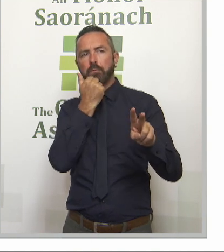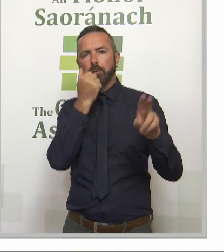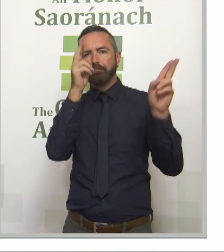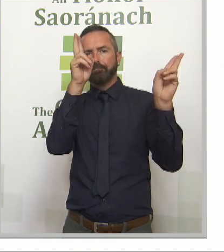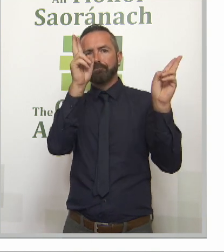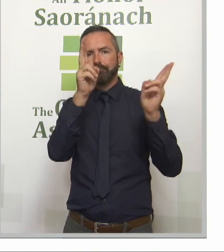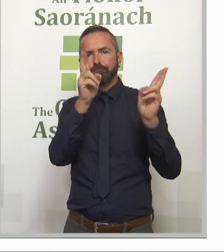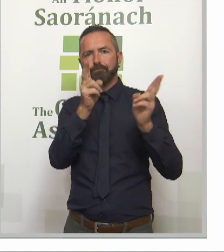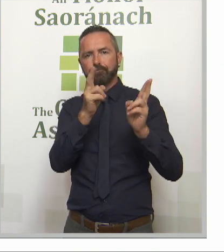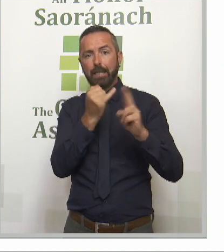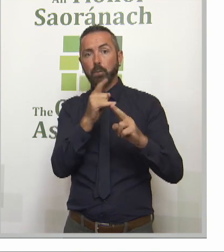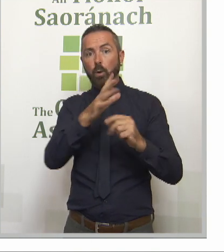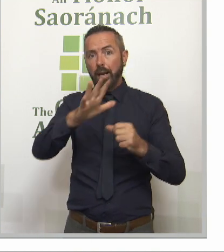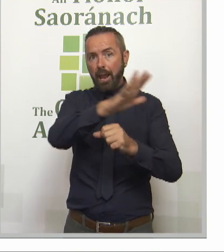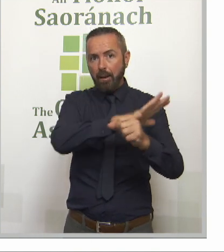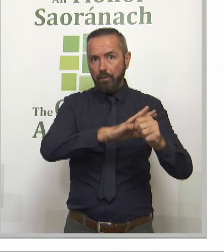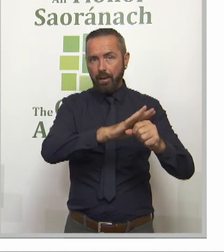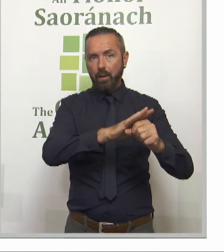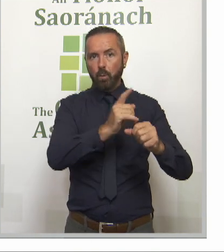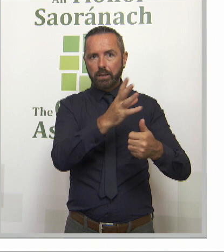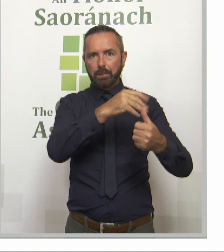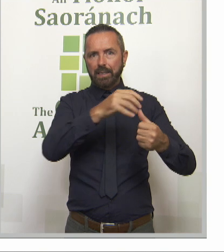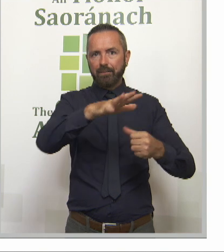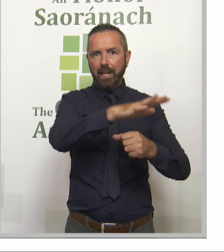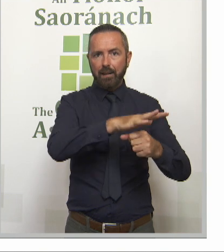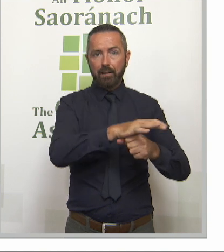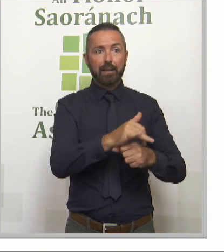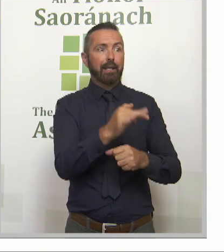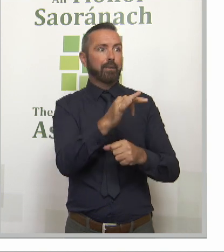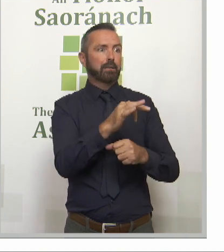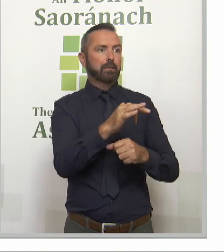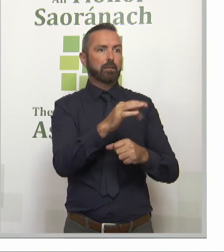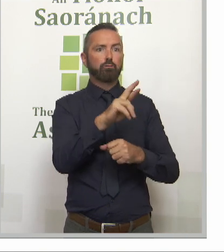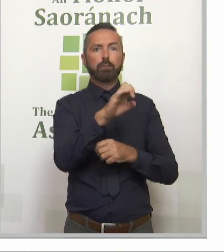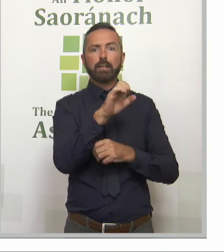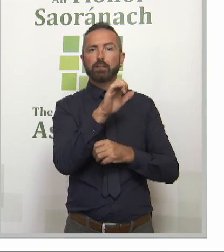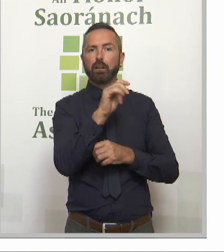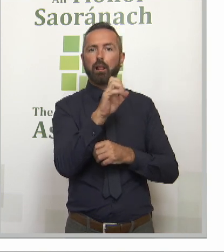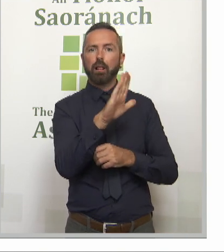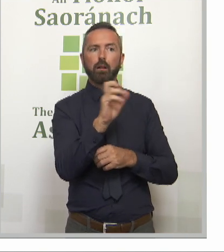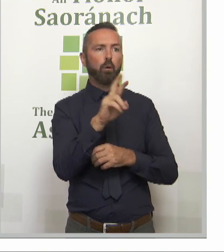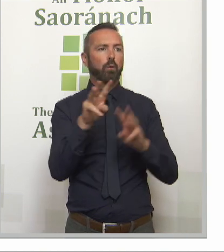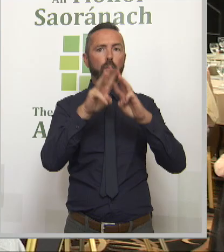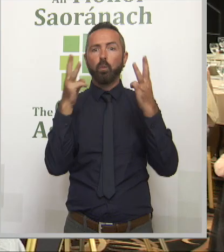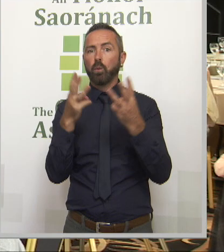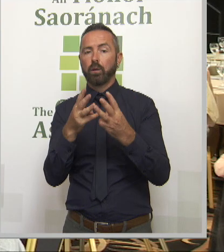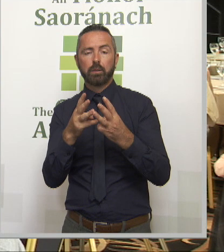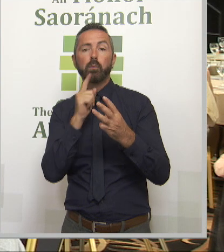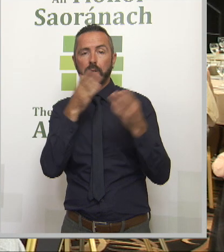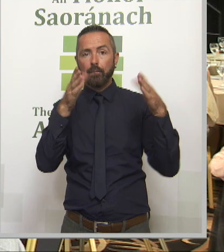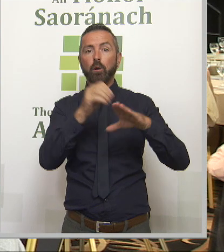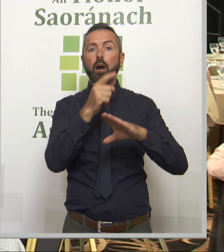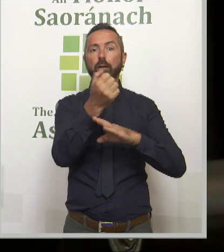population size in a given area, be it a locality or a nation or a region of nations, or indeed the whole world.